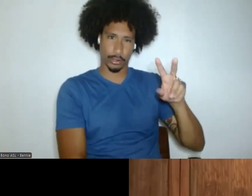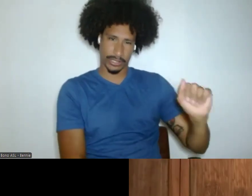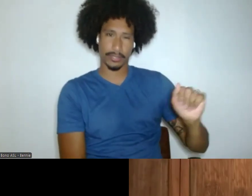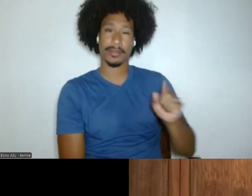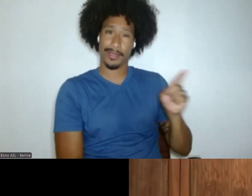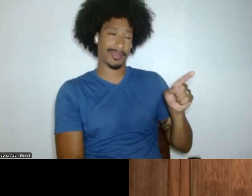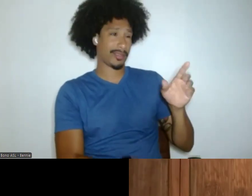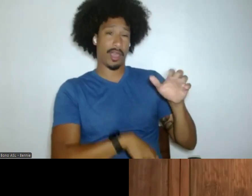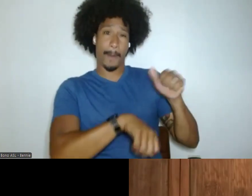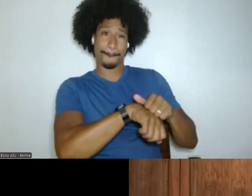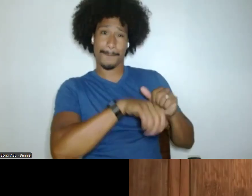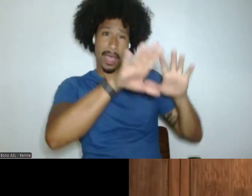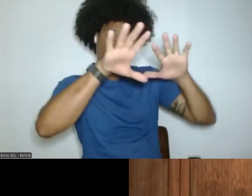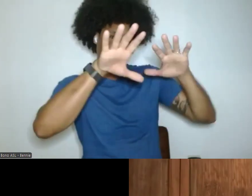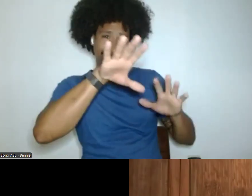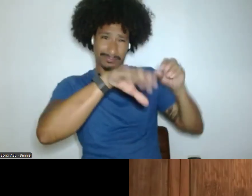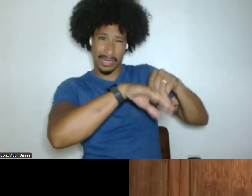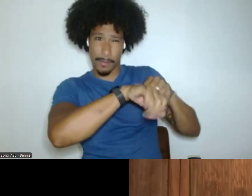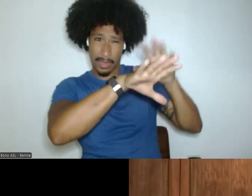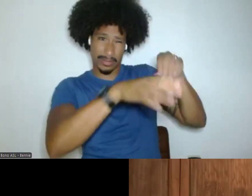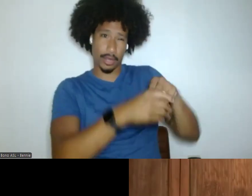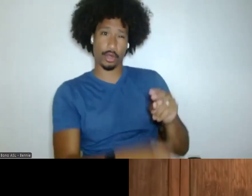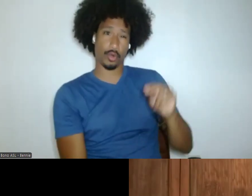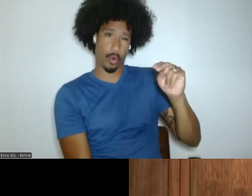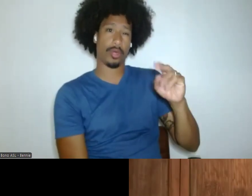Appalachia, in the mountains of North Carolina and